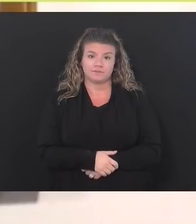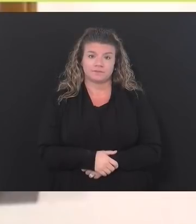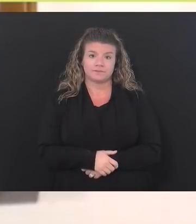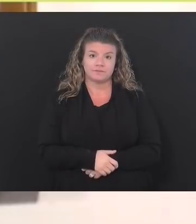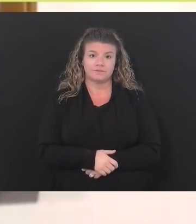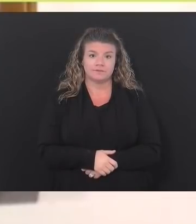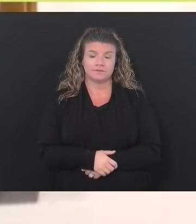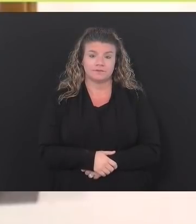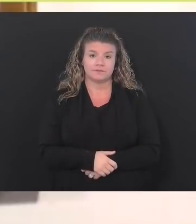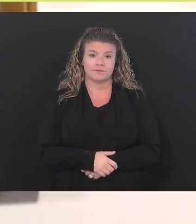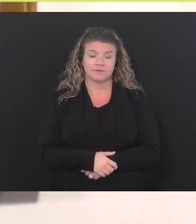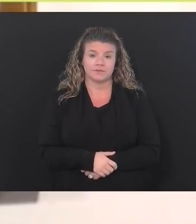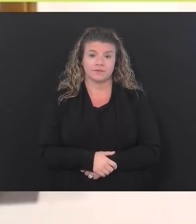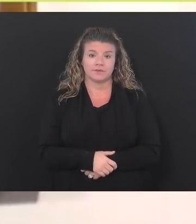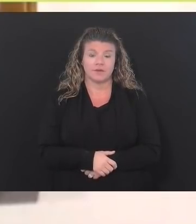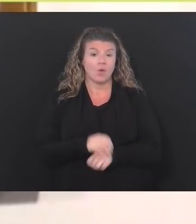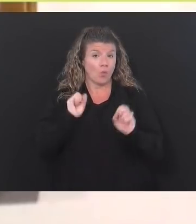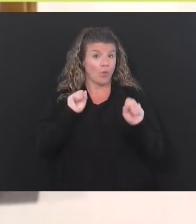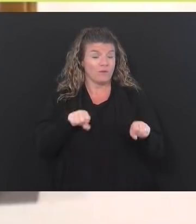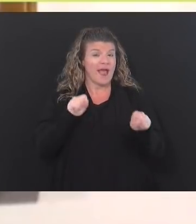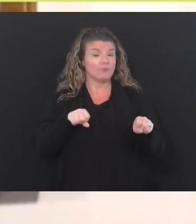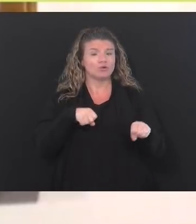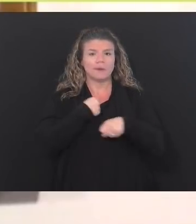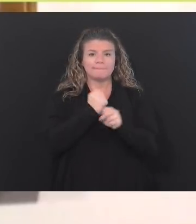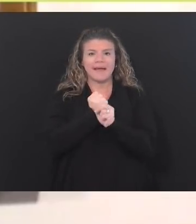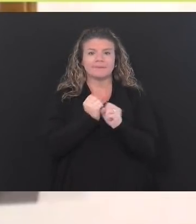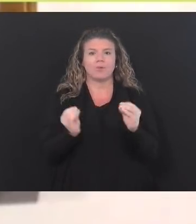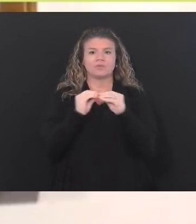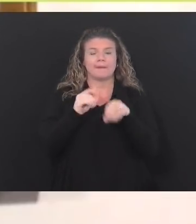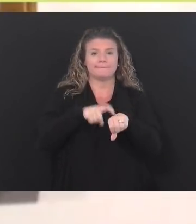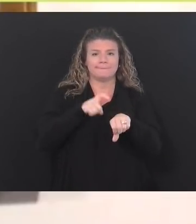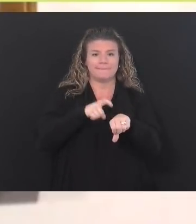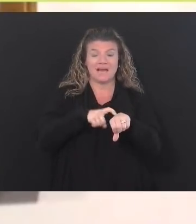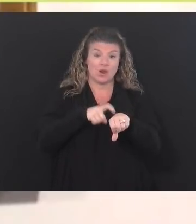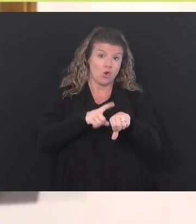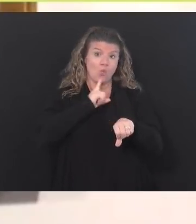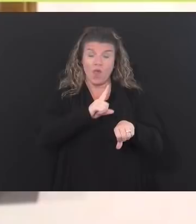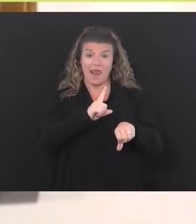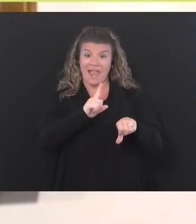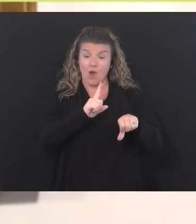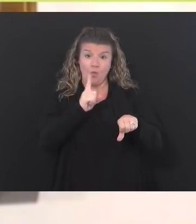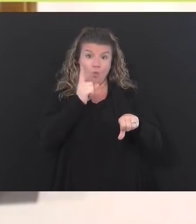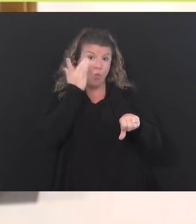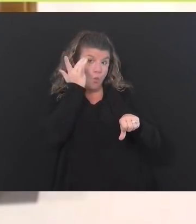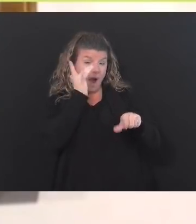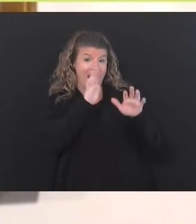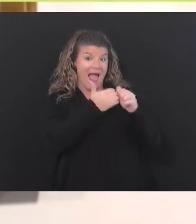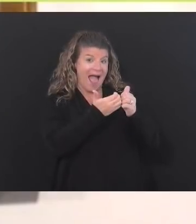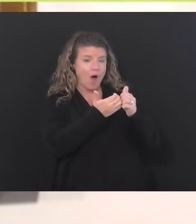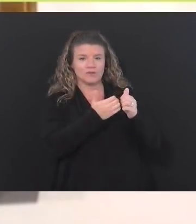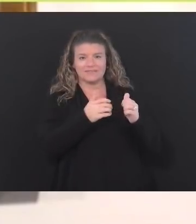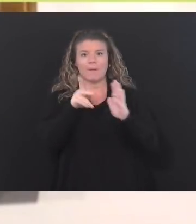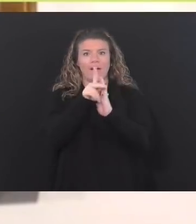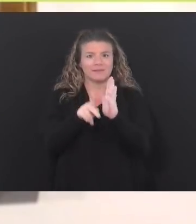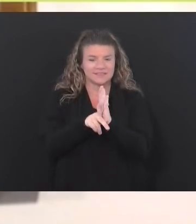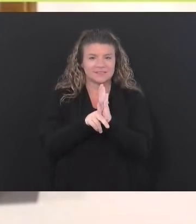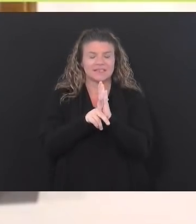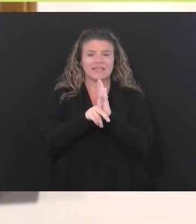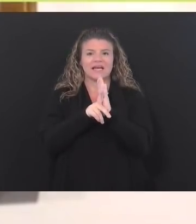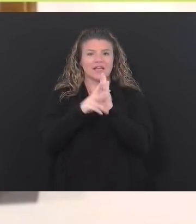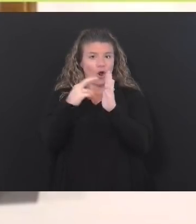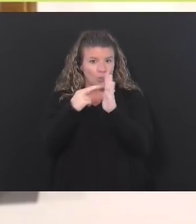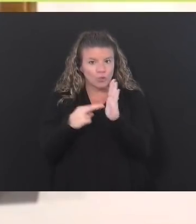to create some more time that has really been through the actions of our policies and